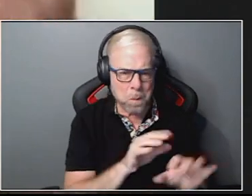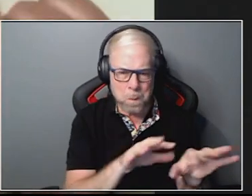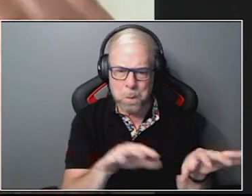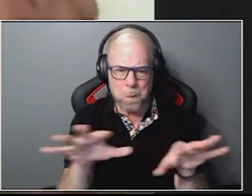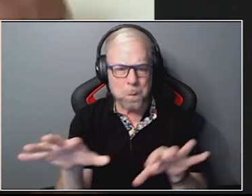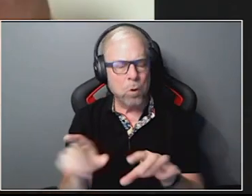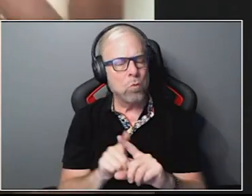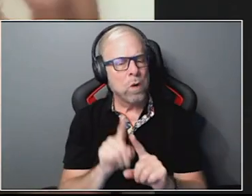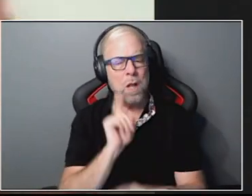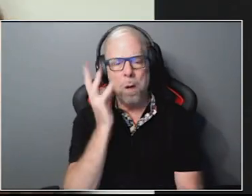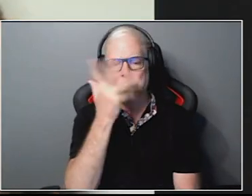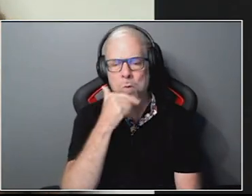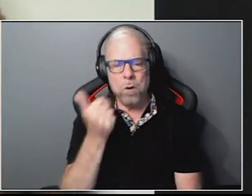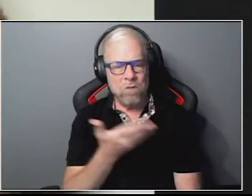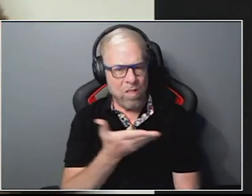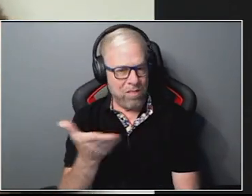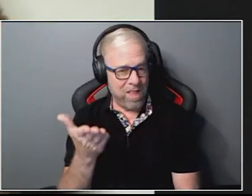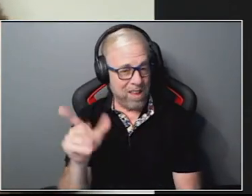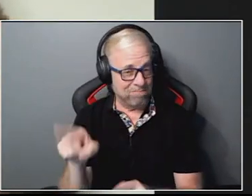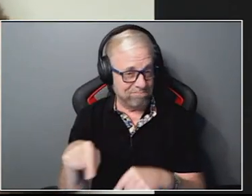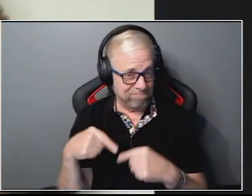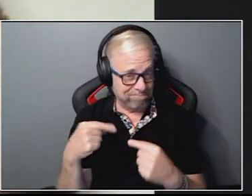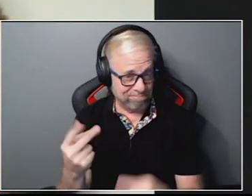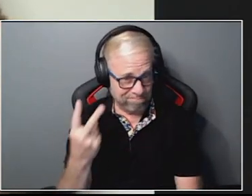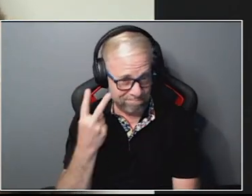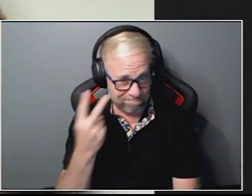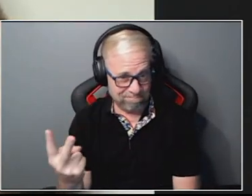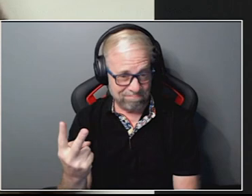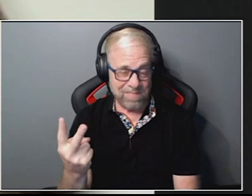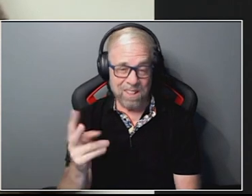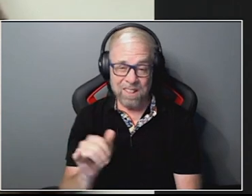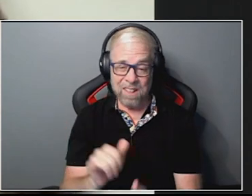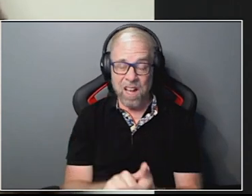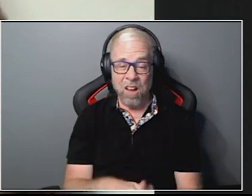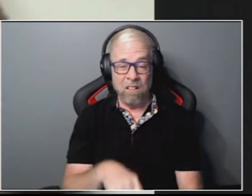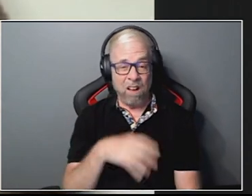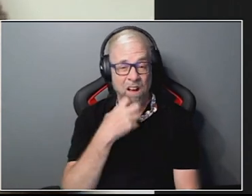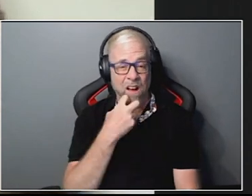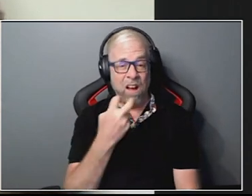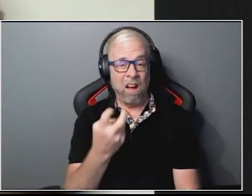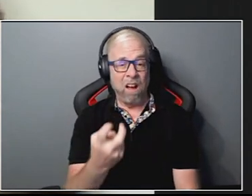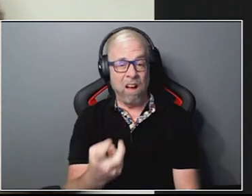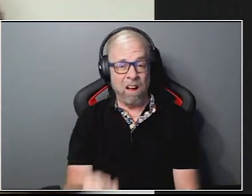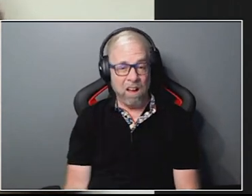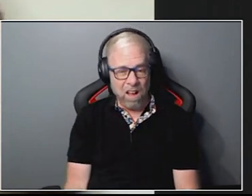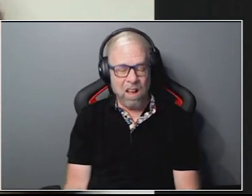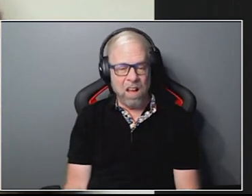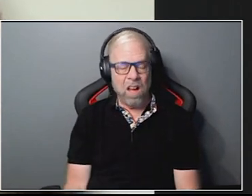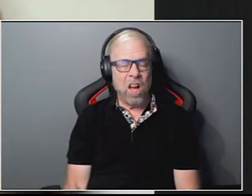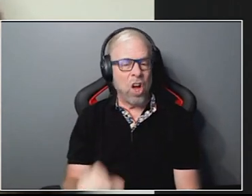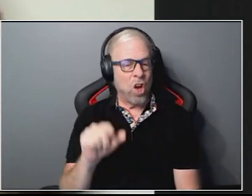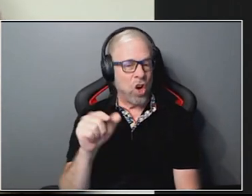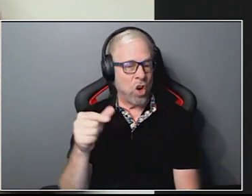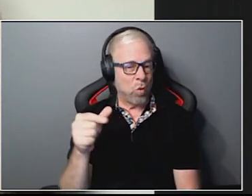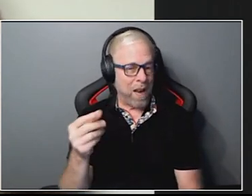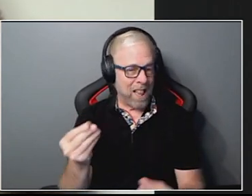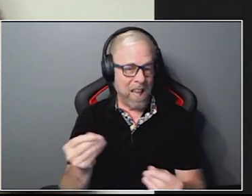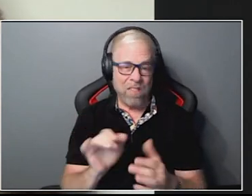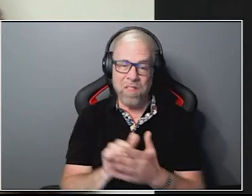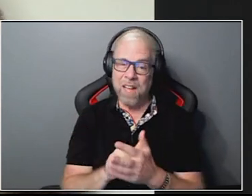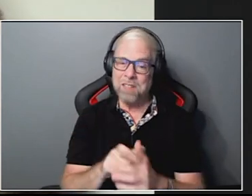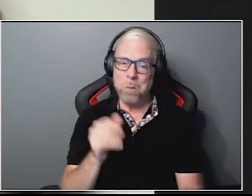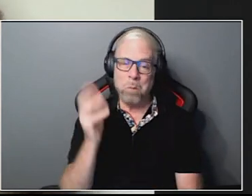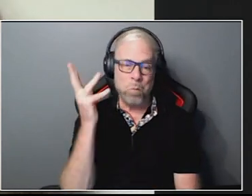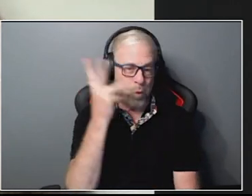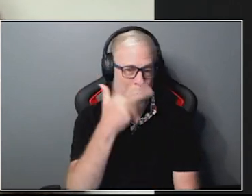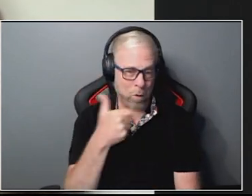beautiful thing I had ever seen. It was absolutely breathtaking. Oh, Greenland is beautiful, absolutely beautiful.